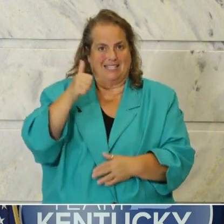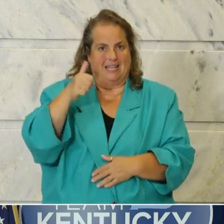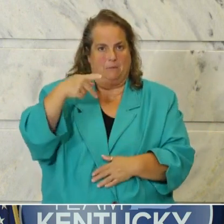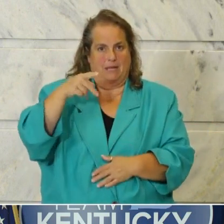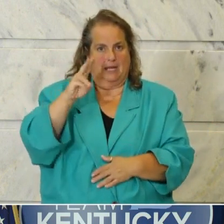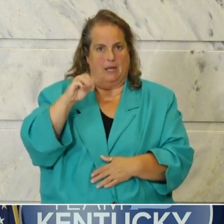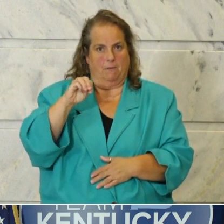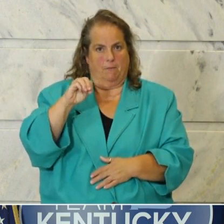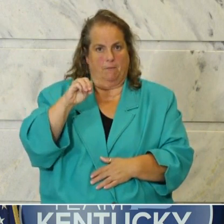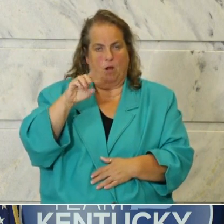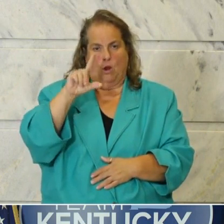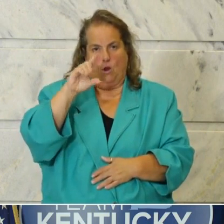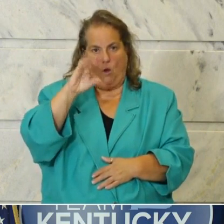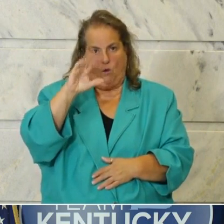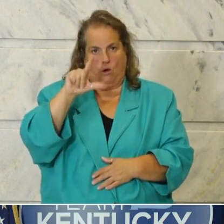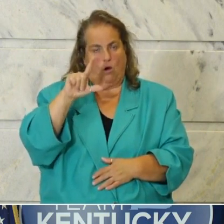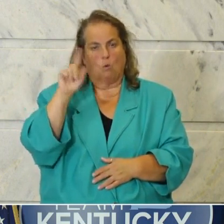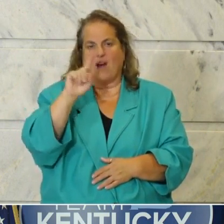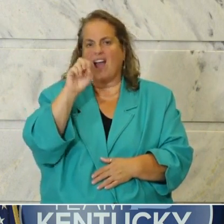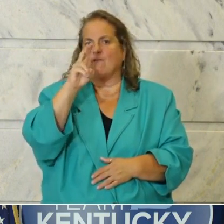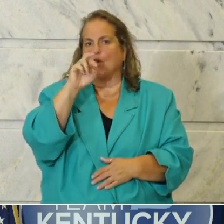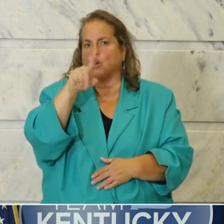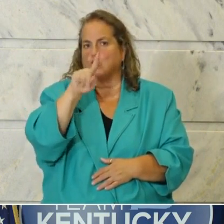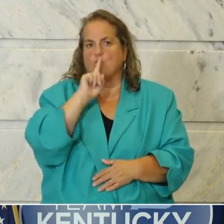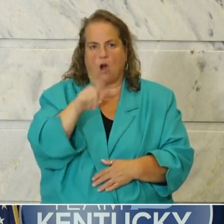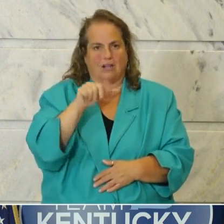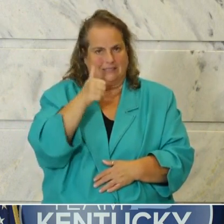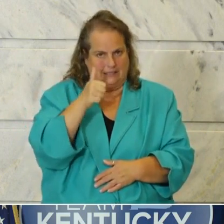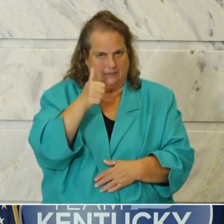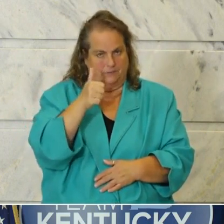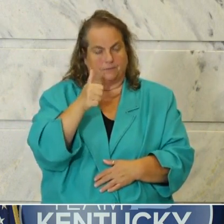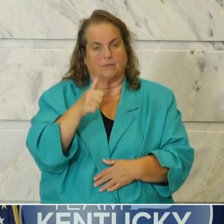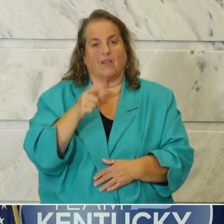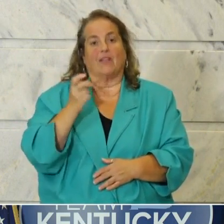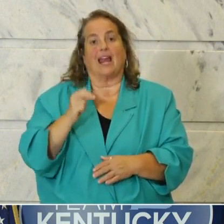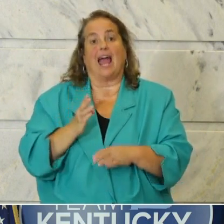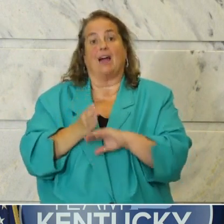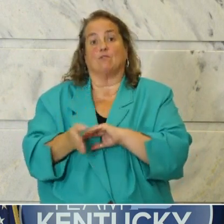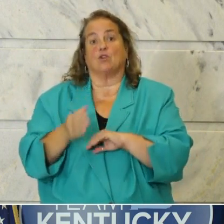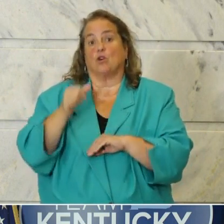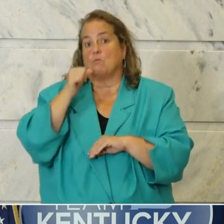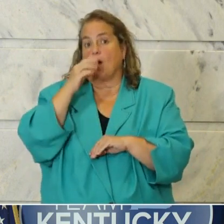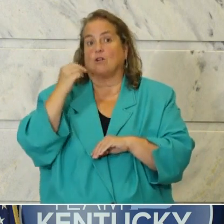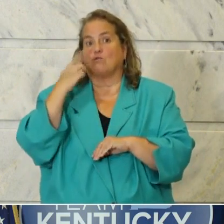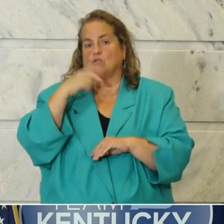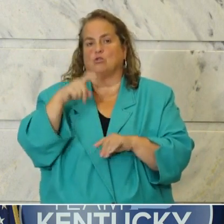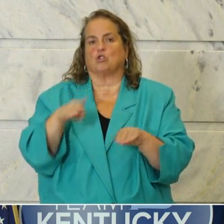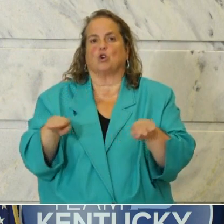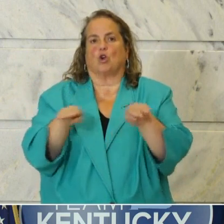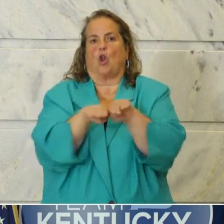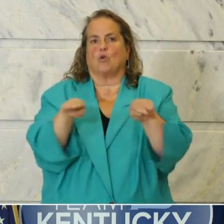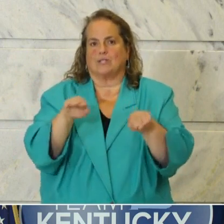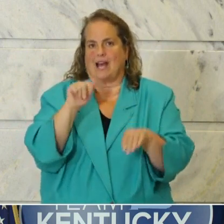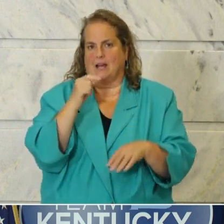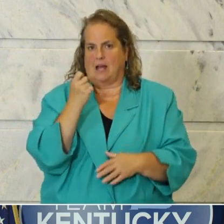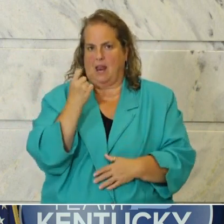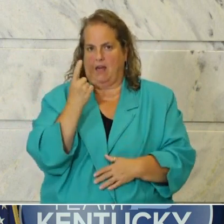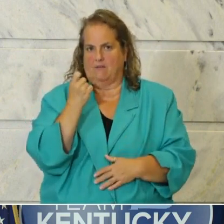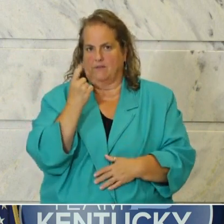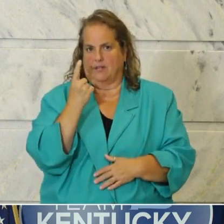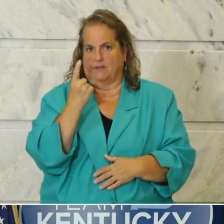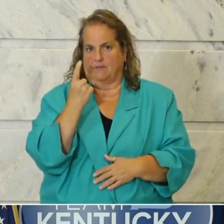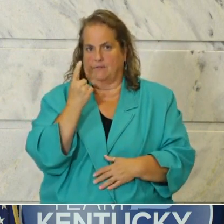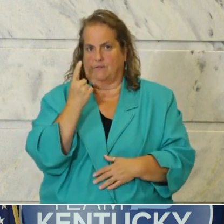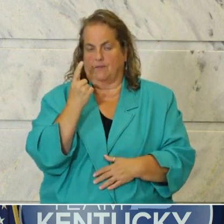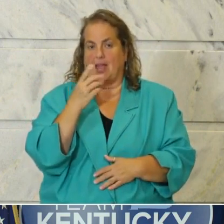Wherever you are, central, eastern, it's just 10 p.m. And then afterwards, the bar and restaurant should close at 11 p.m. And all staff